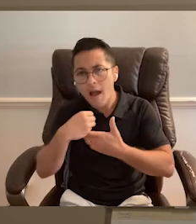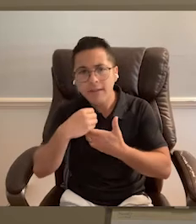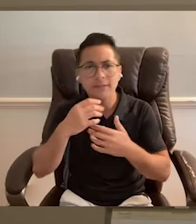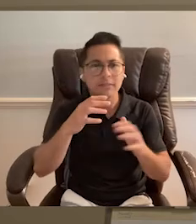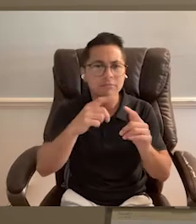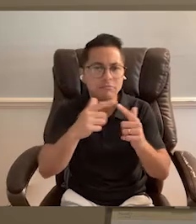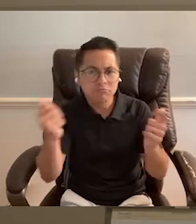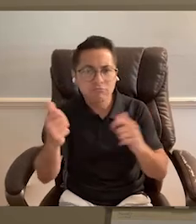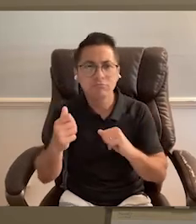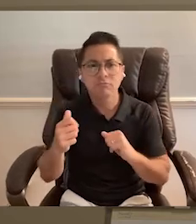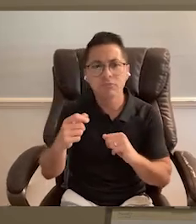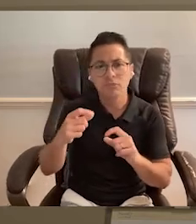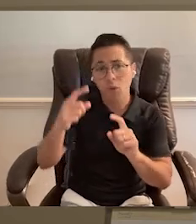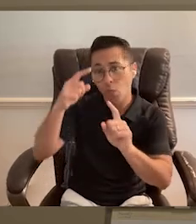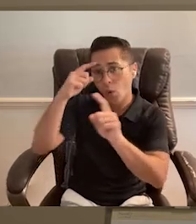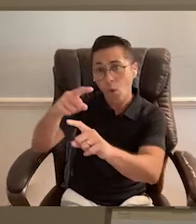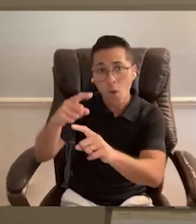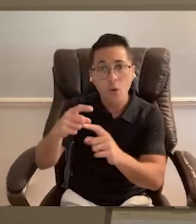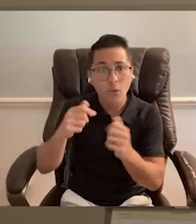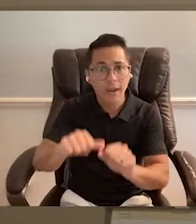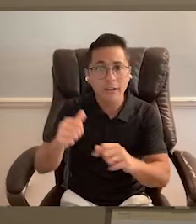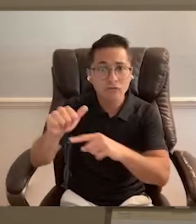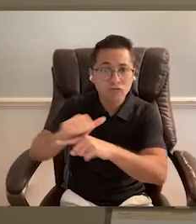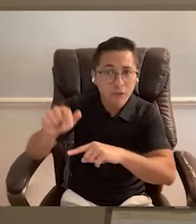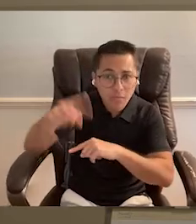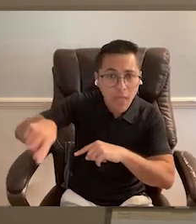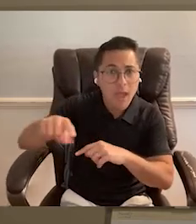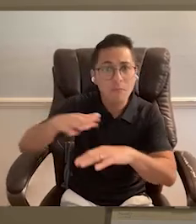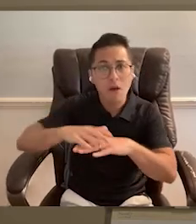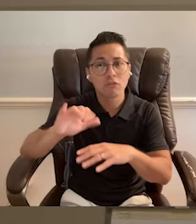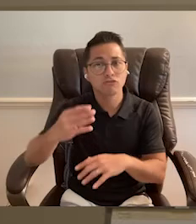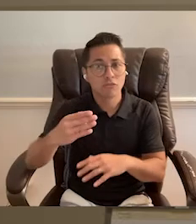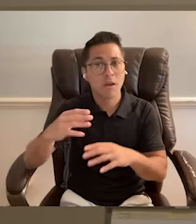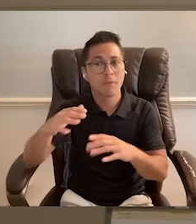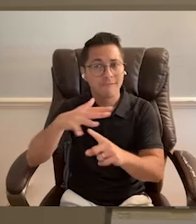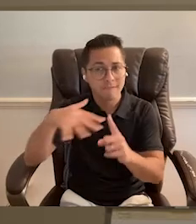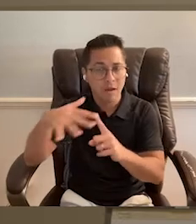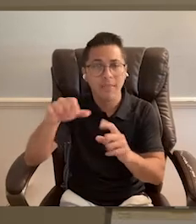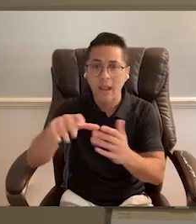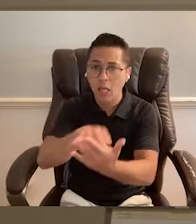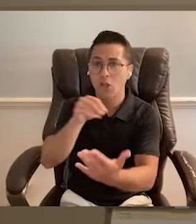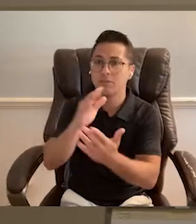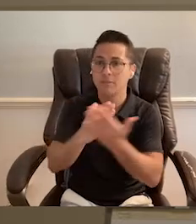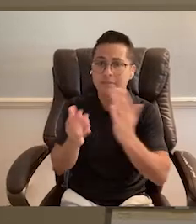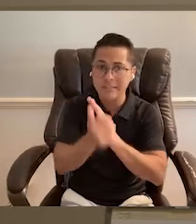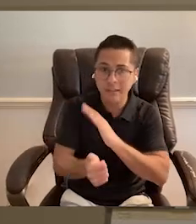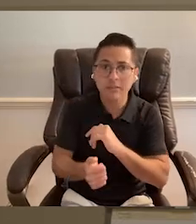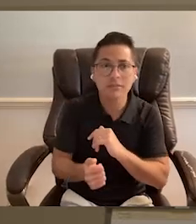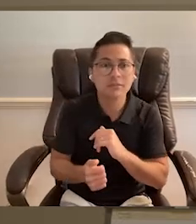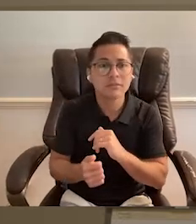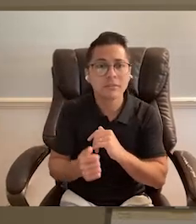rehabilitation. Haptics focuses on the sense of touch and the aspects of thermal response, coordinated motions, and force